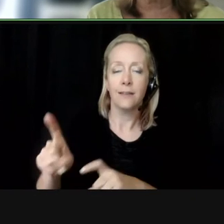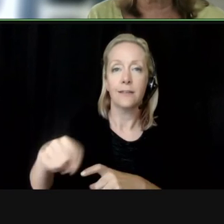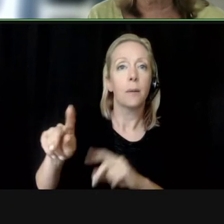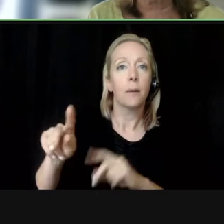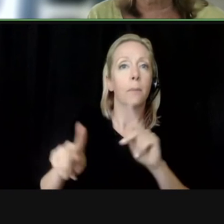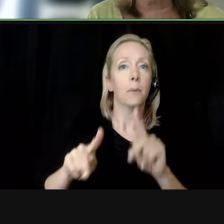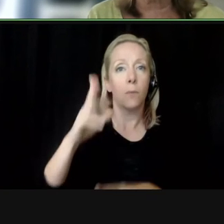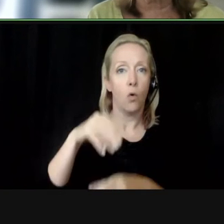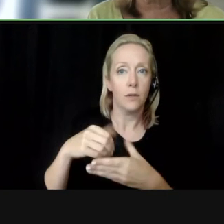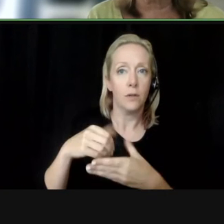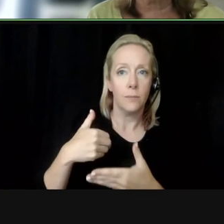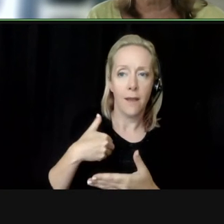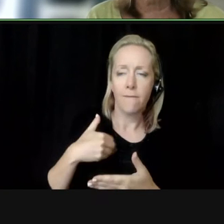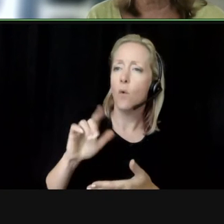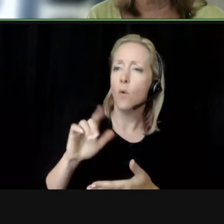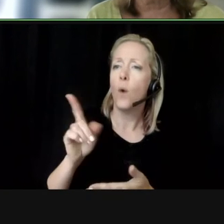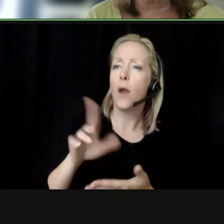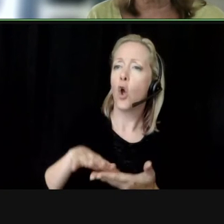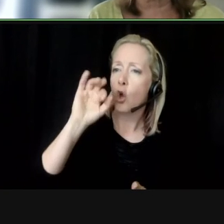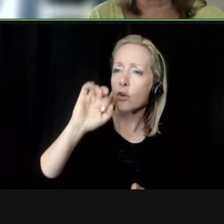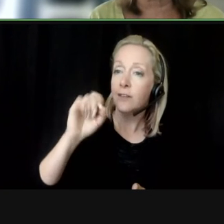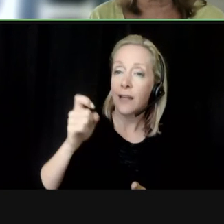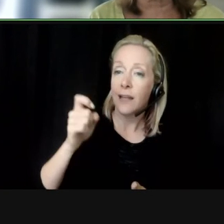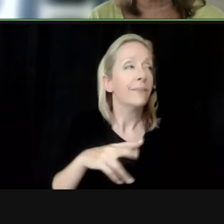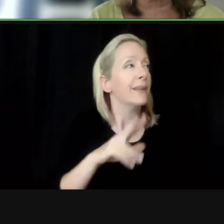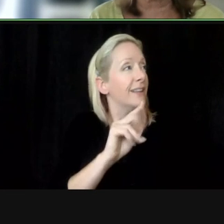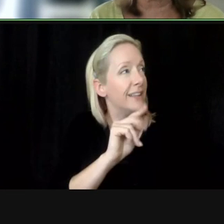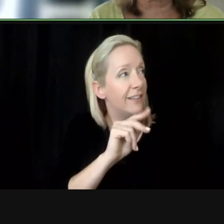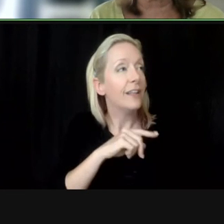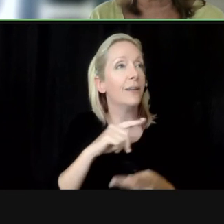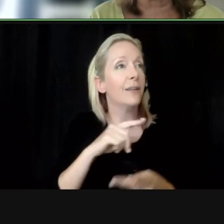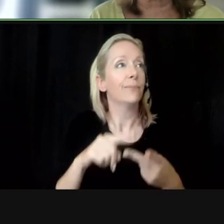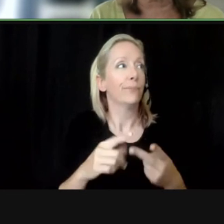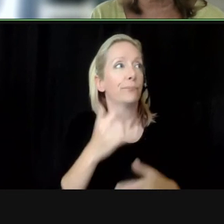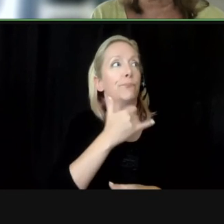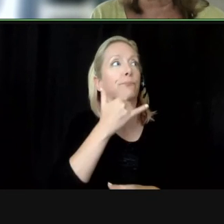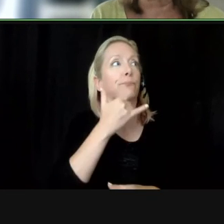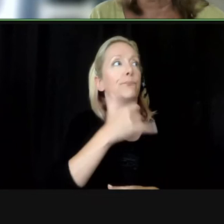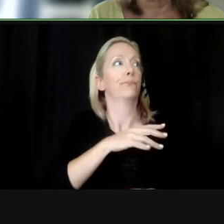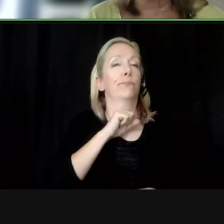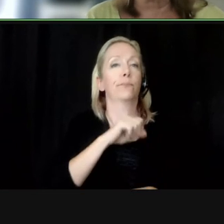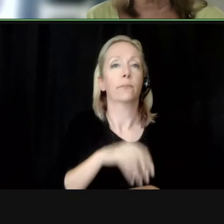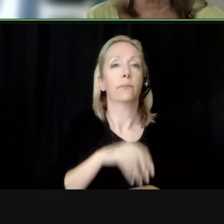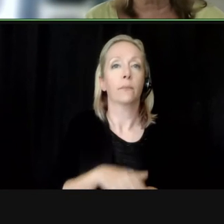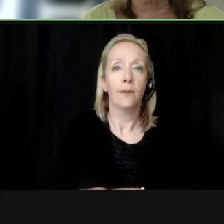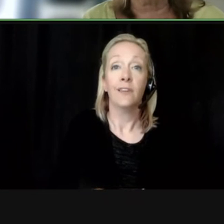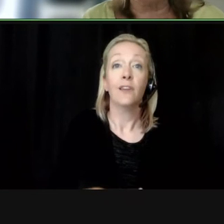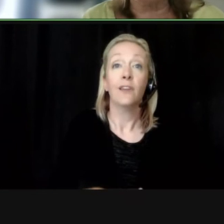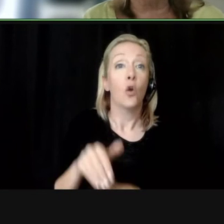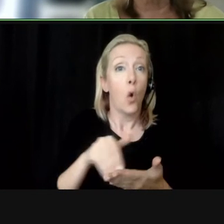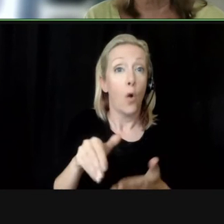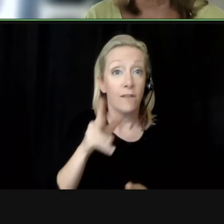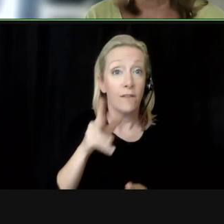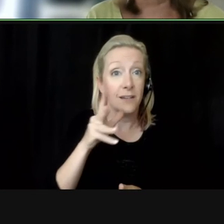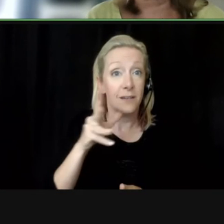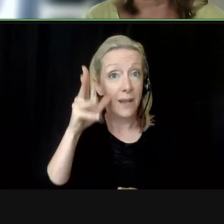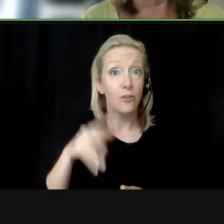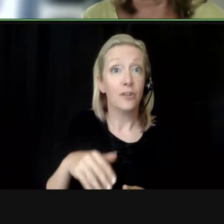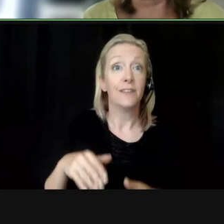less likely to report social sources such as their parents, teachers, or peers as a source of